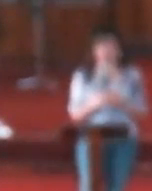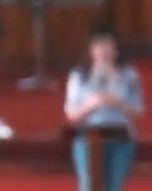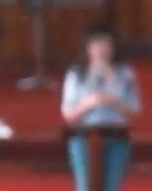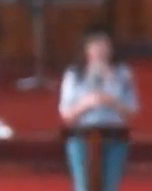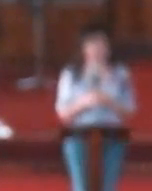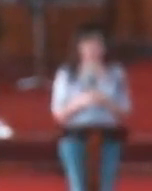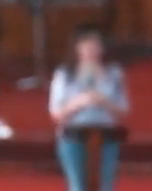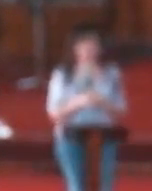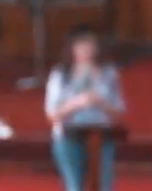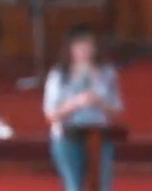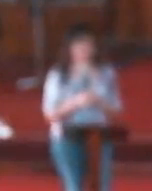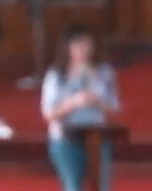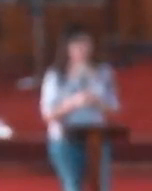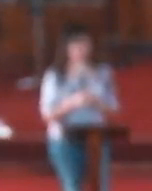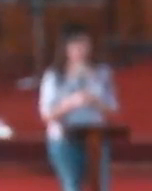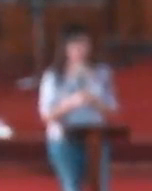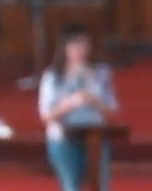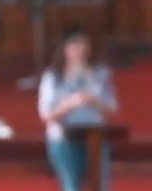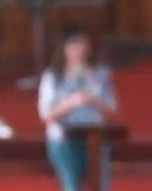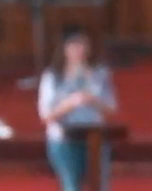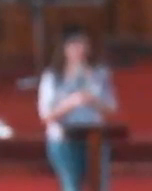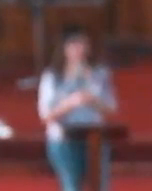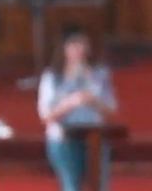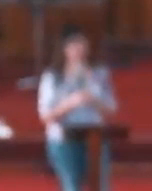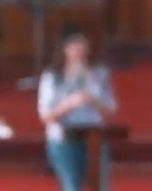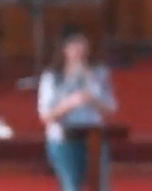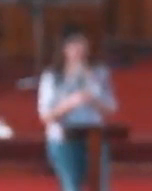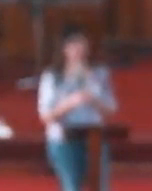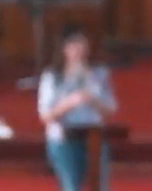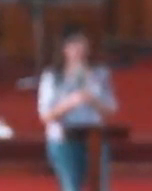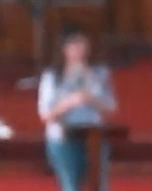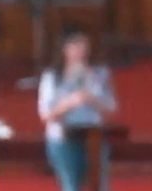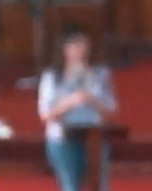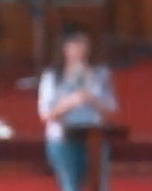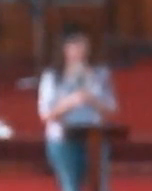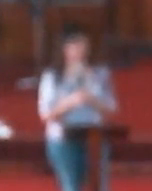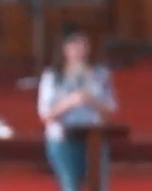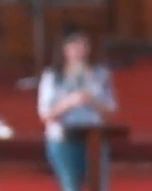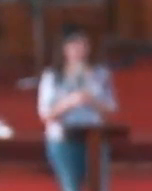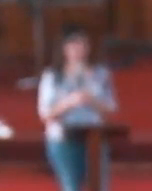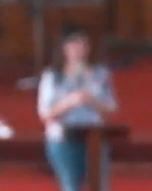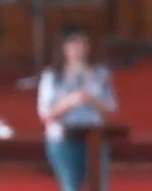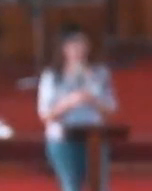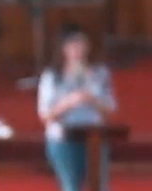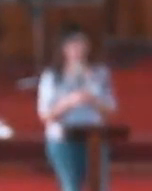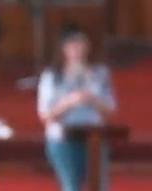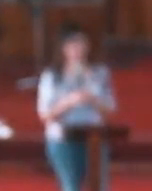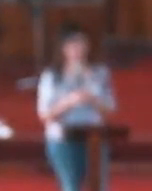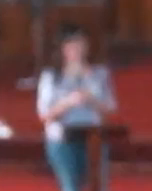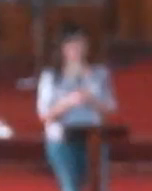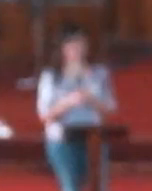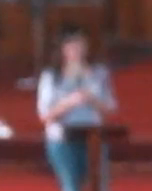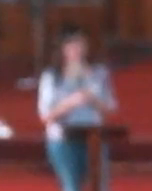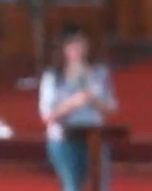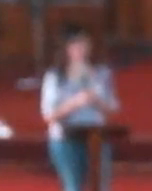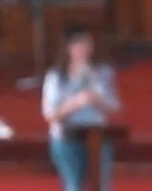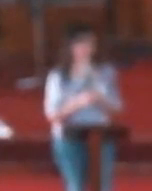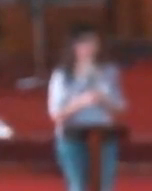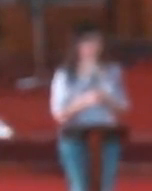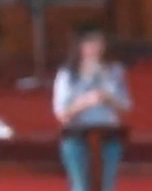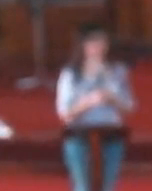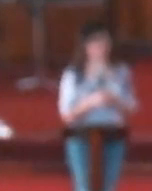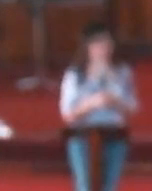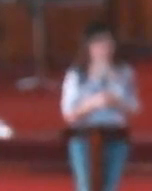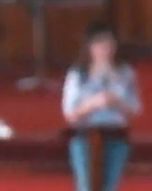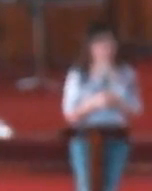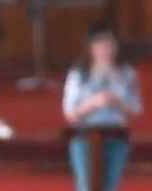it. Pero si no, mejor ore, ay Señor, yo te pido que tú sanes esta rodilla y que tú ayudes este negocio, que tú